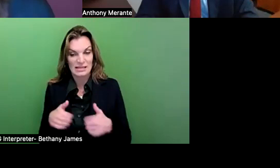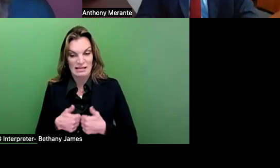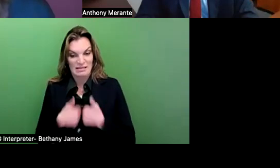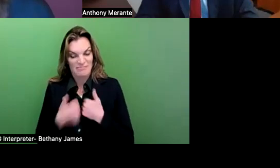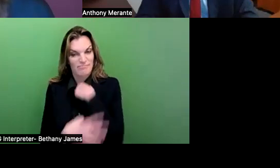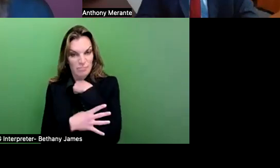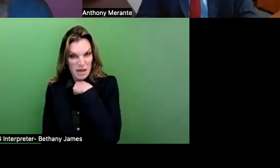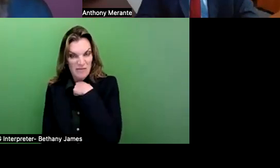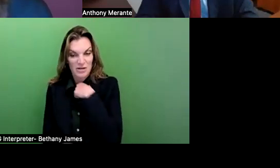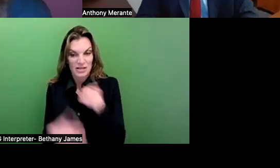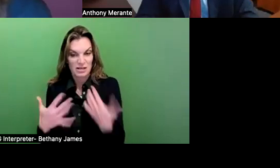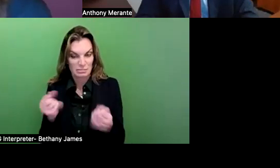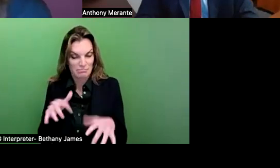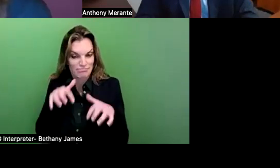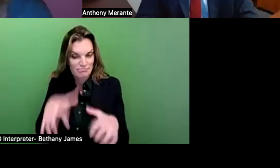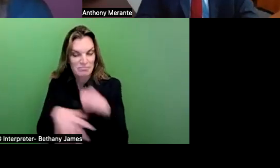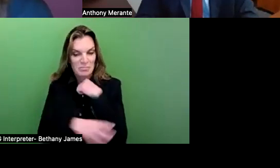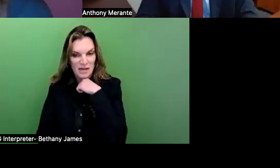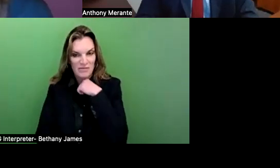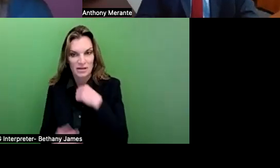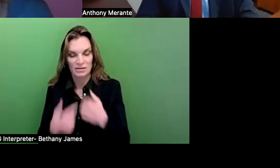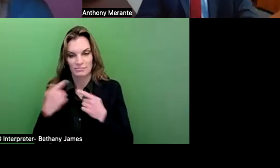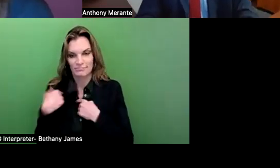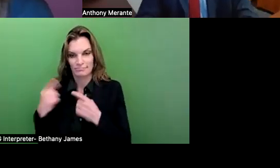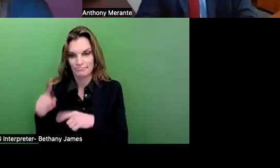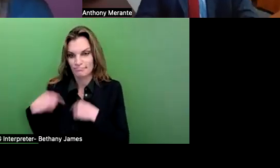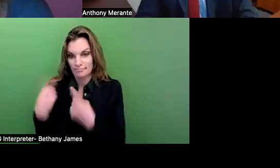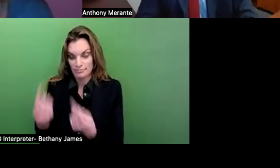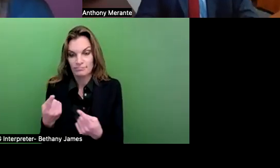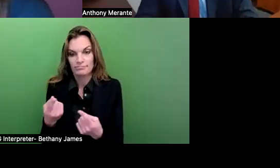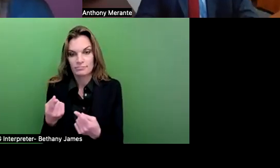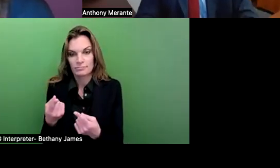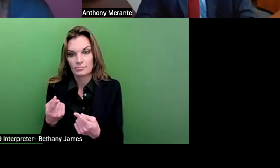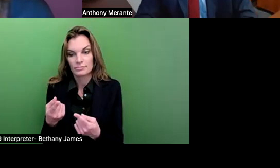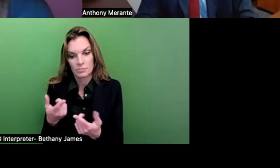poverty. We have been incrementally getting that and increasing that and